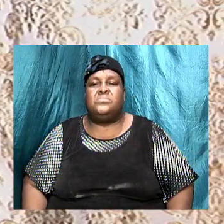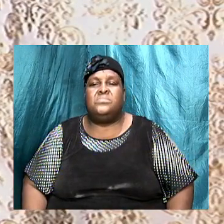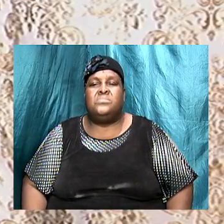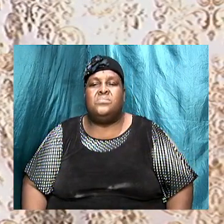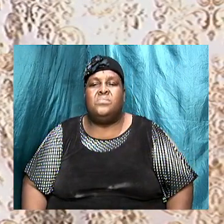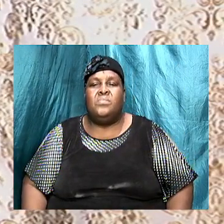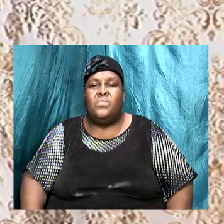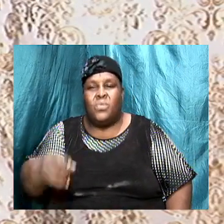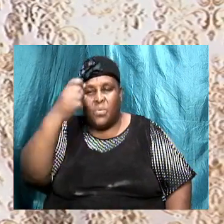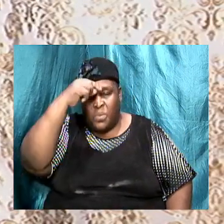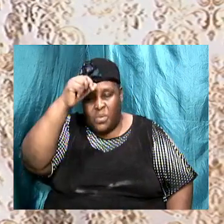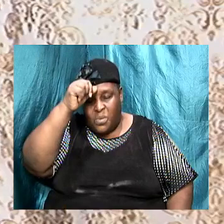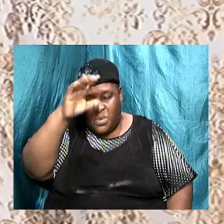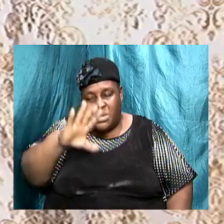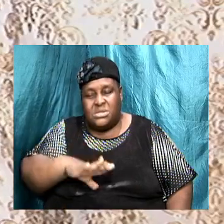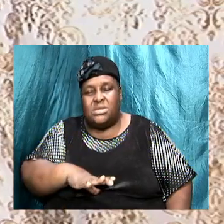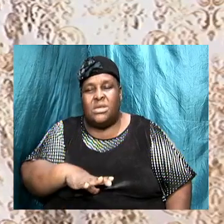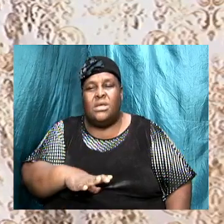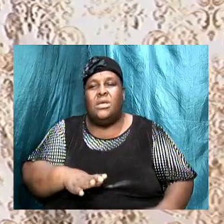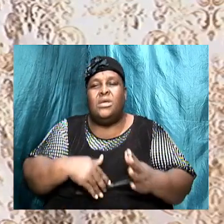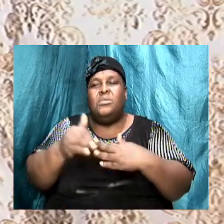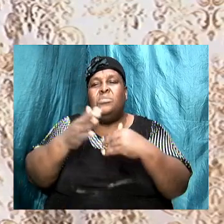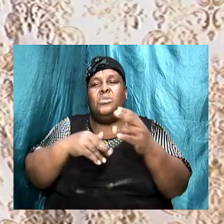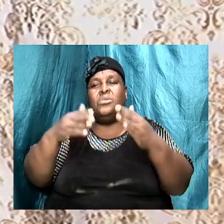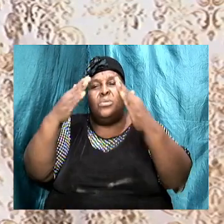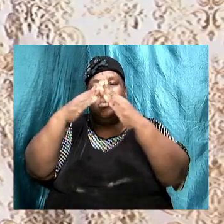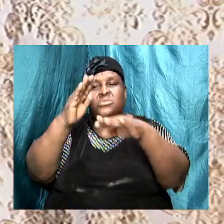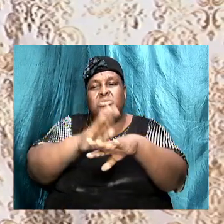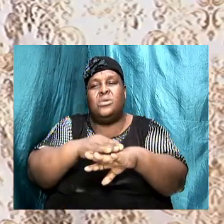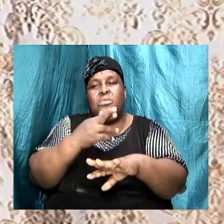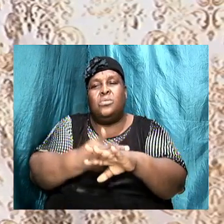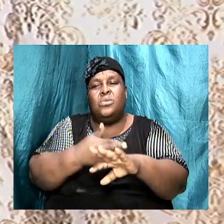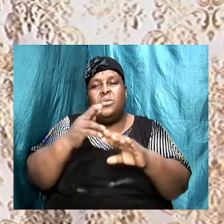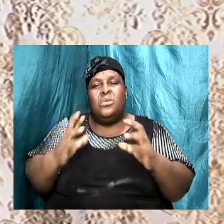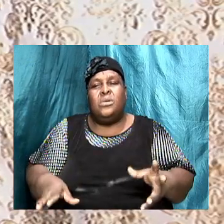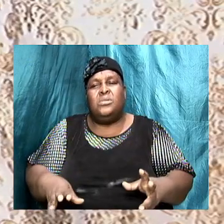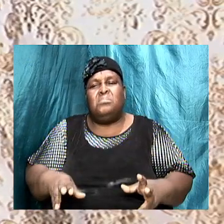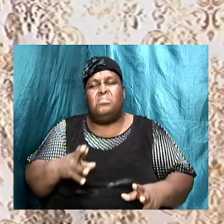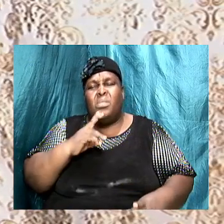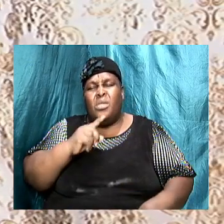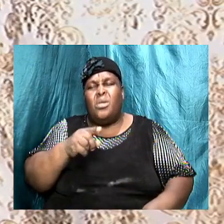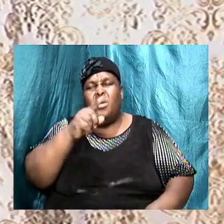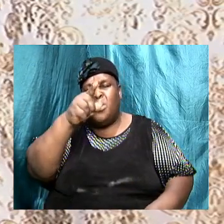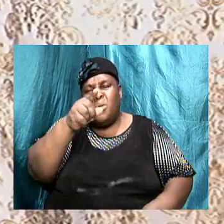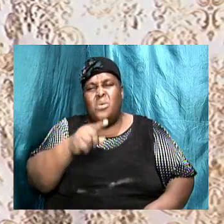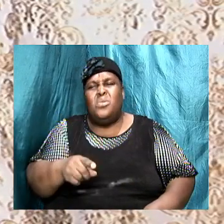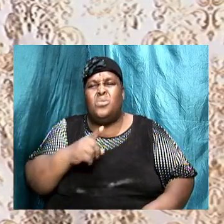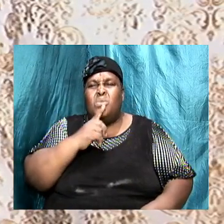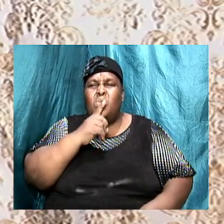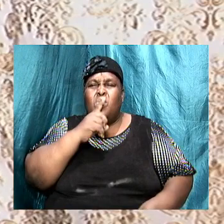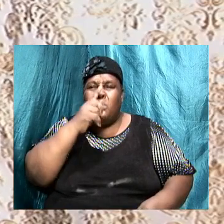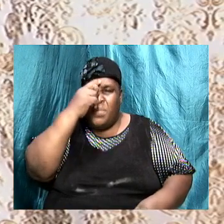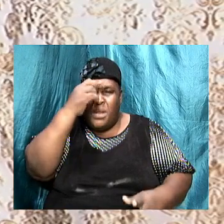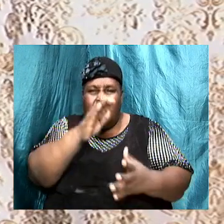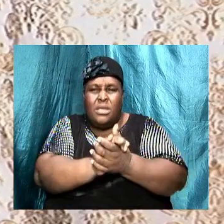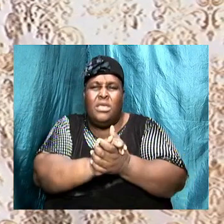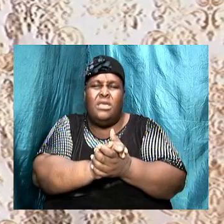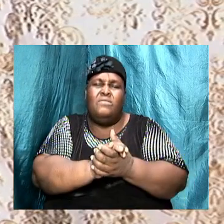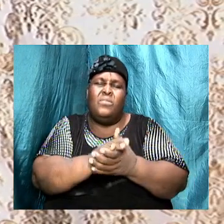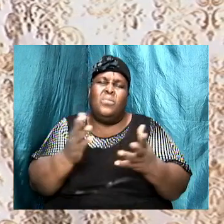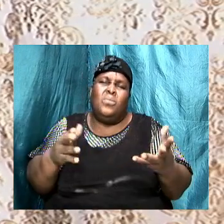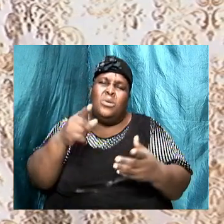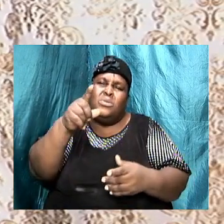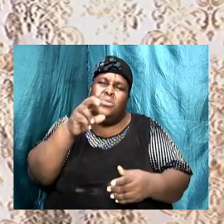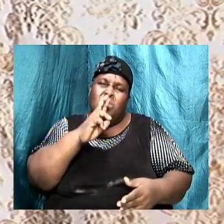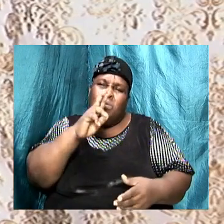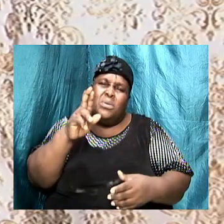The wise man built his house upon the rock. Are you convinced about what you are in?